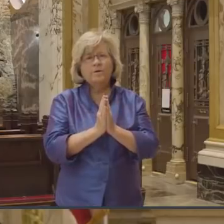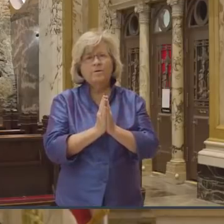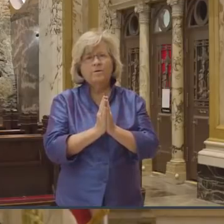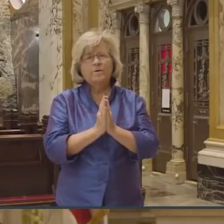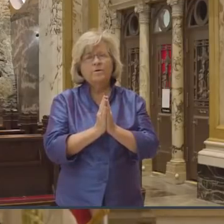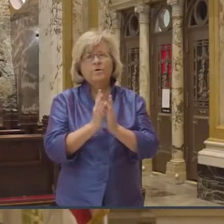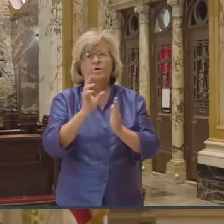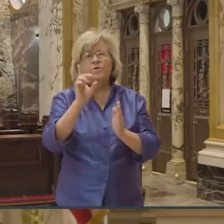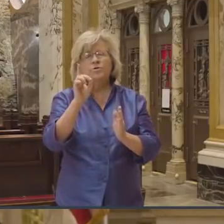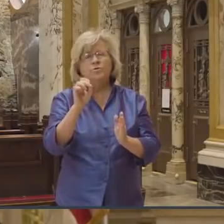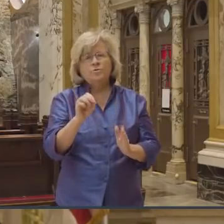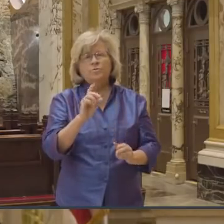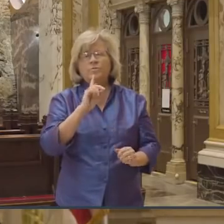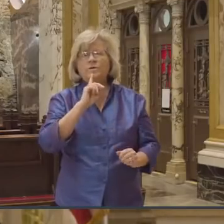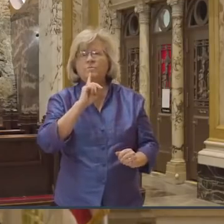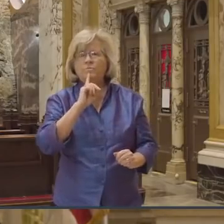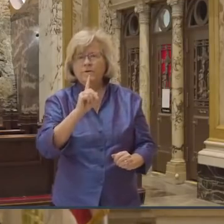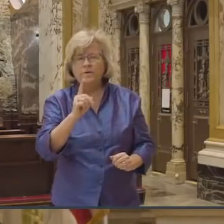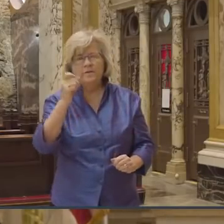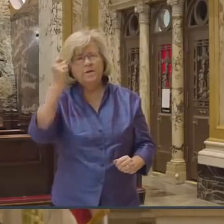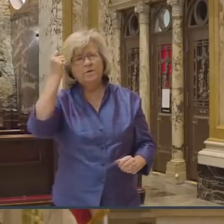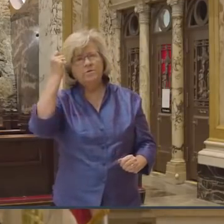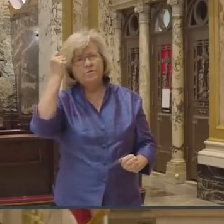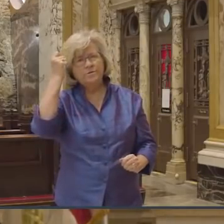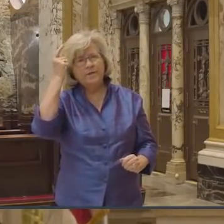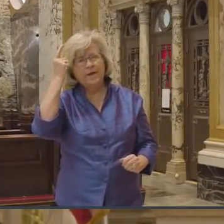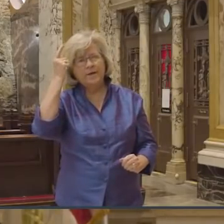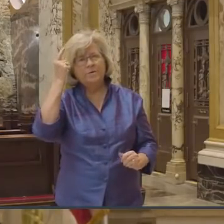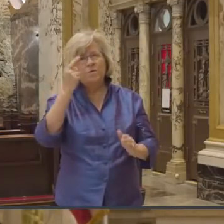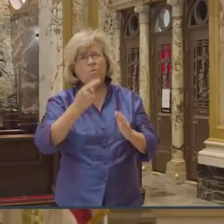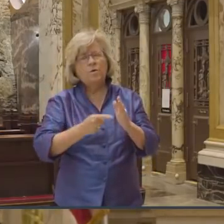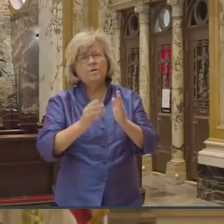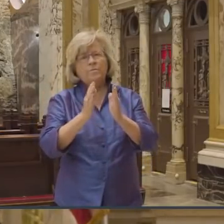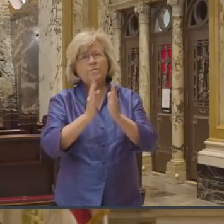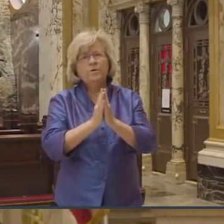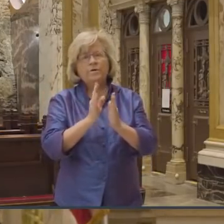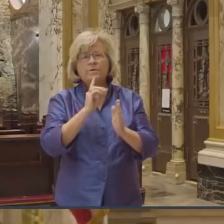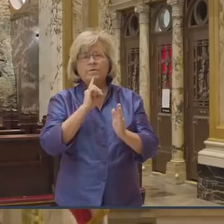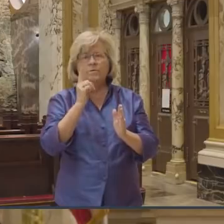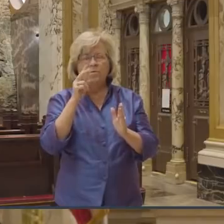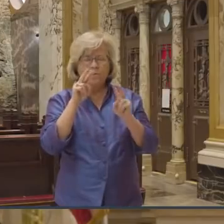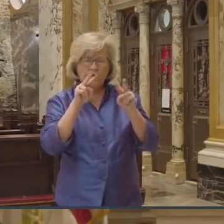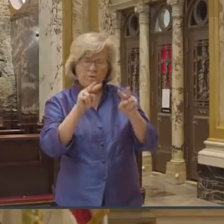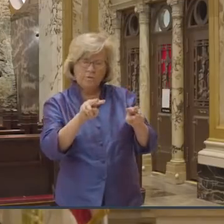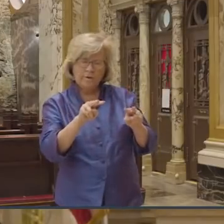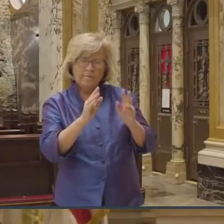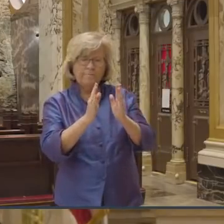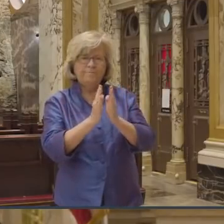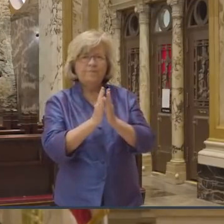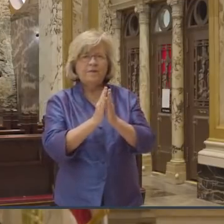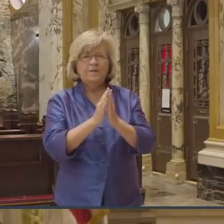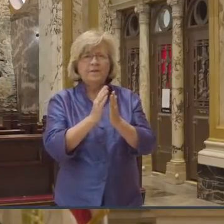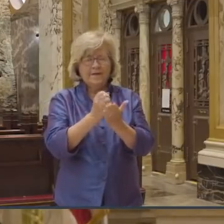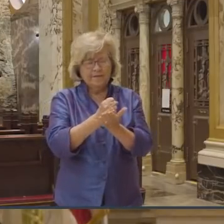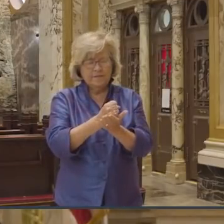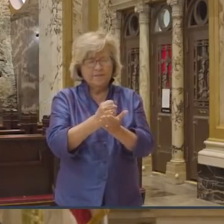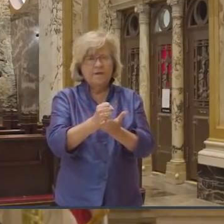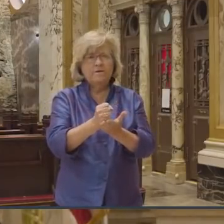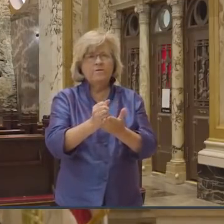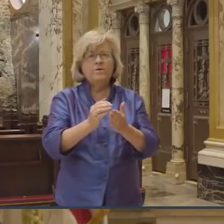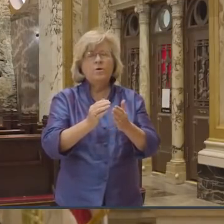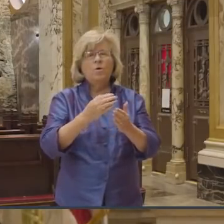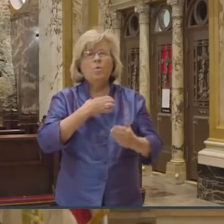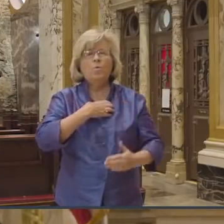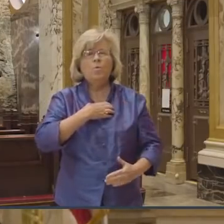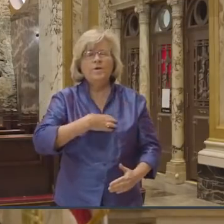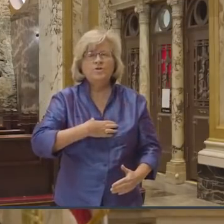really get what prayer is? Sometimes I think we look at prayer as kind of a sacred wishing well.